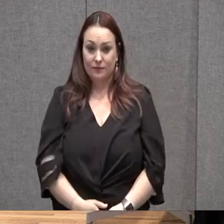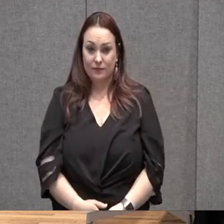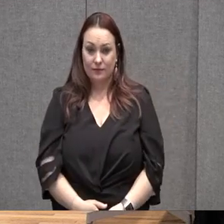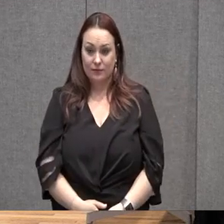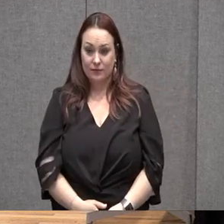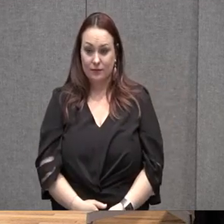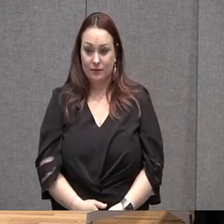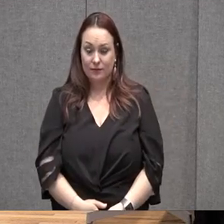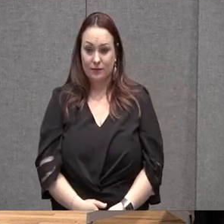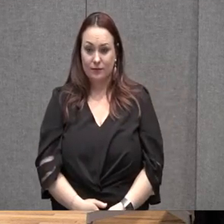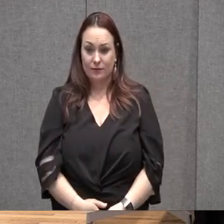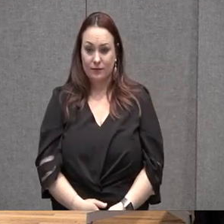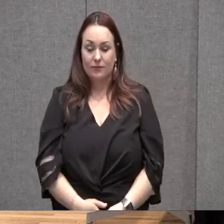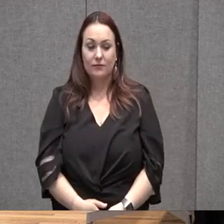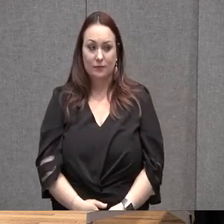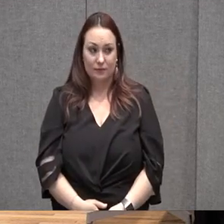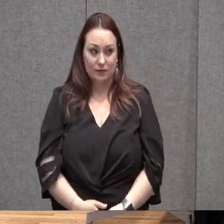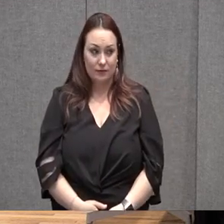So